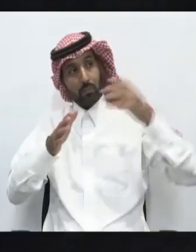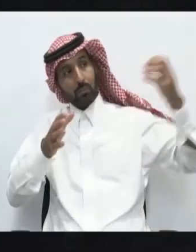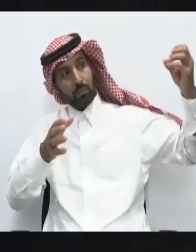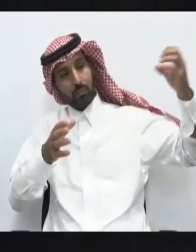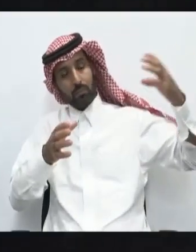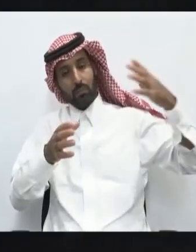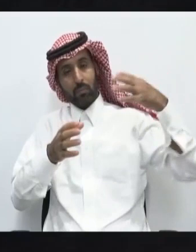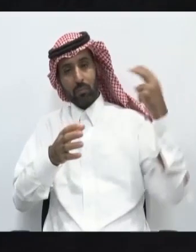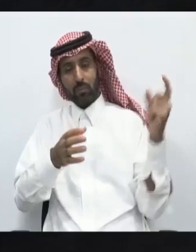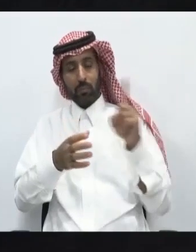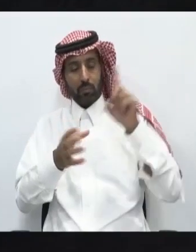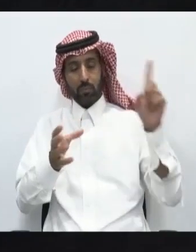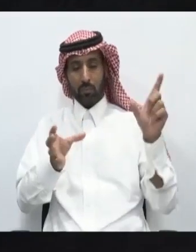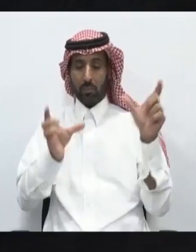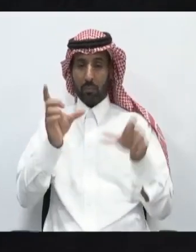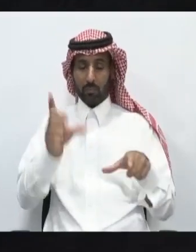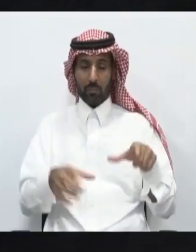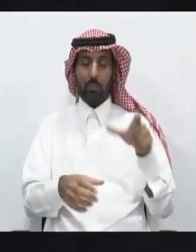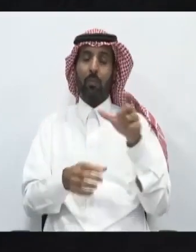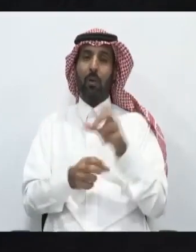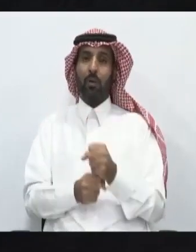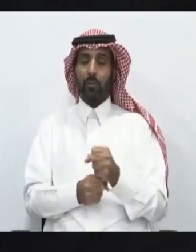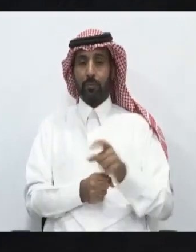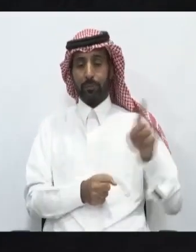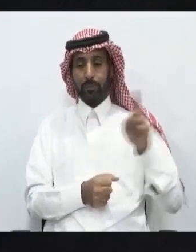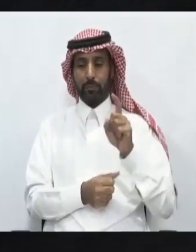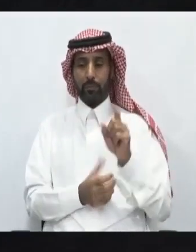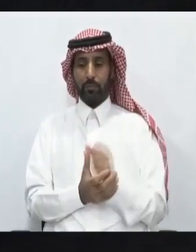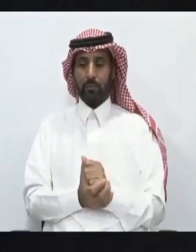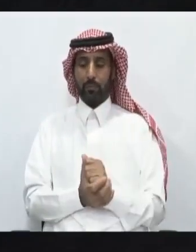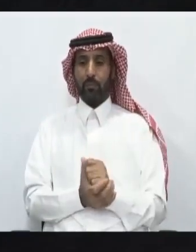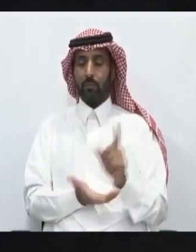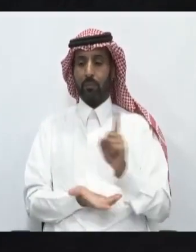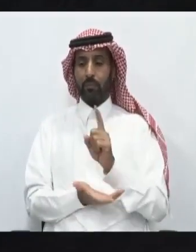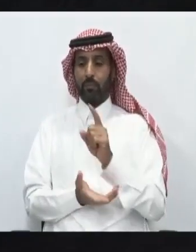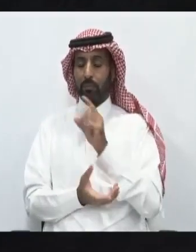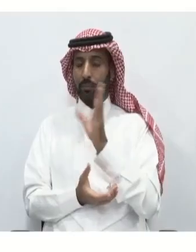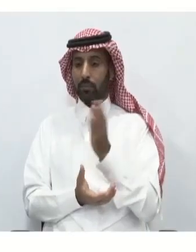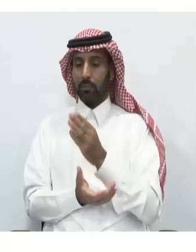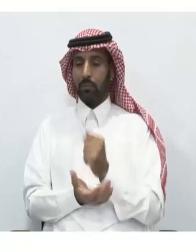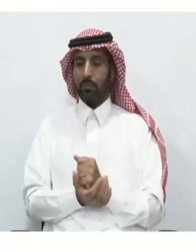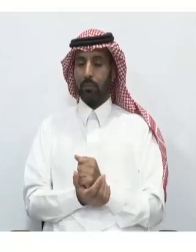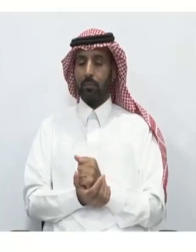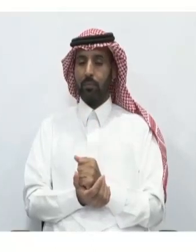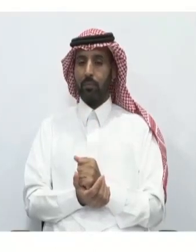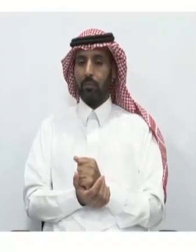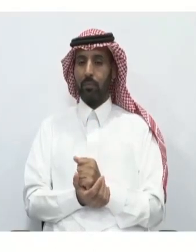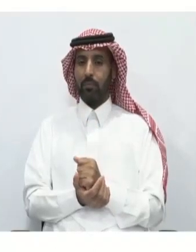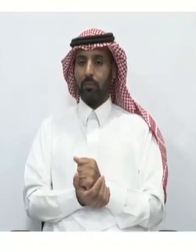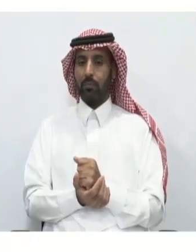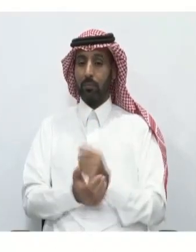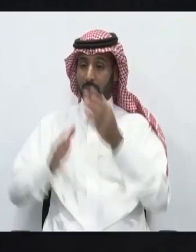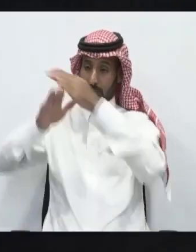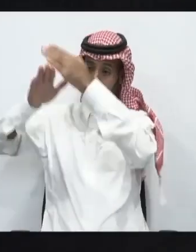eco means that something that that it's something related to nature and the environment. When we say eco